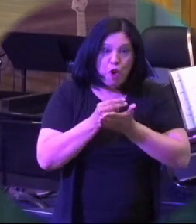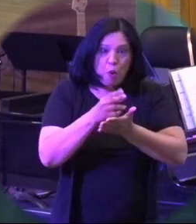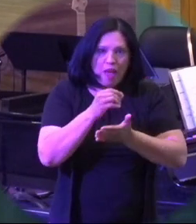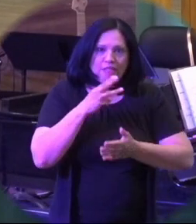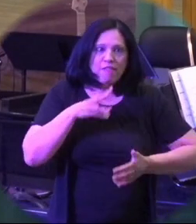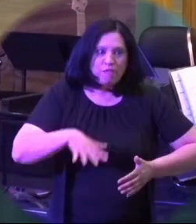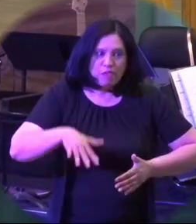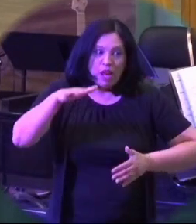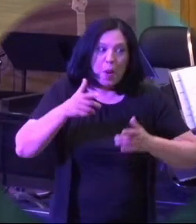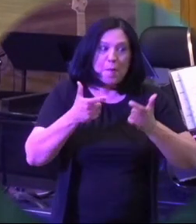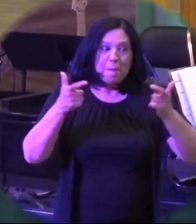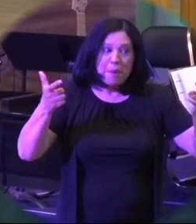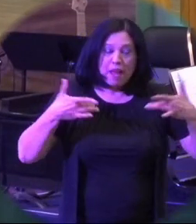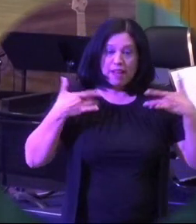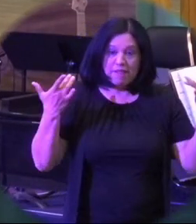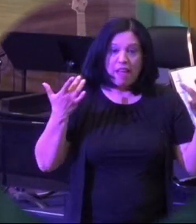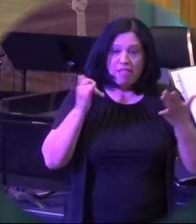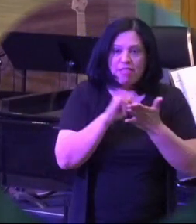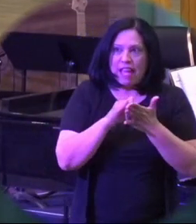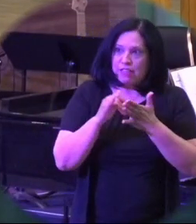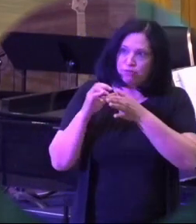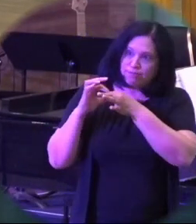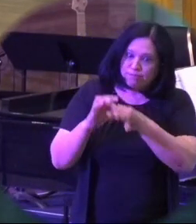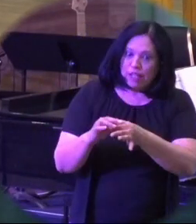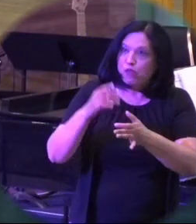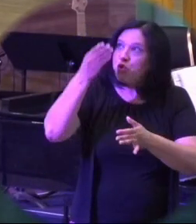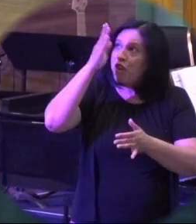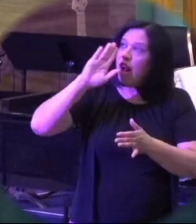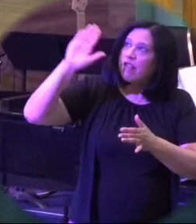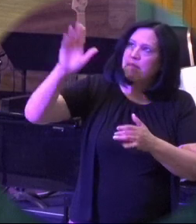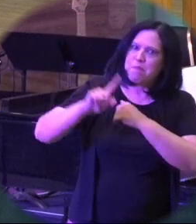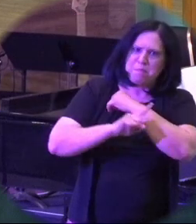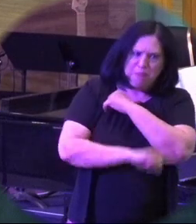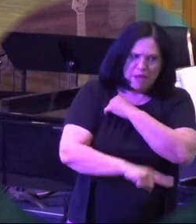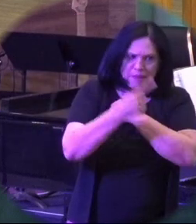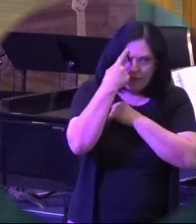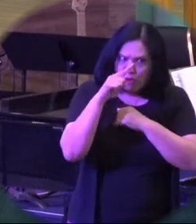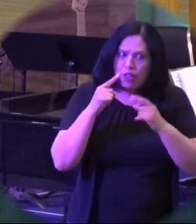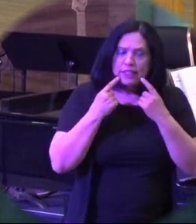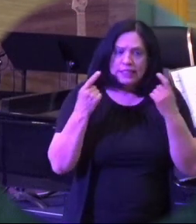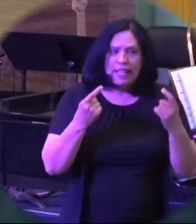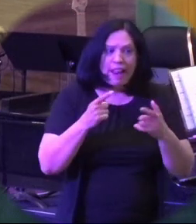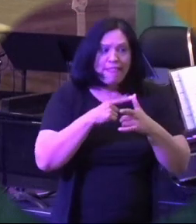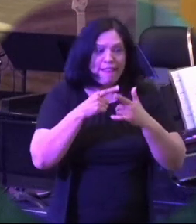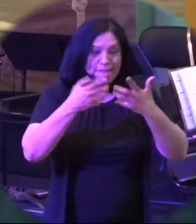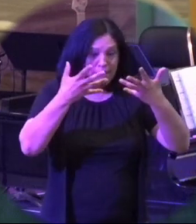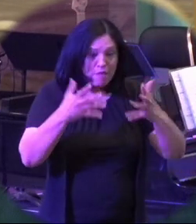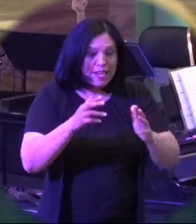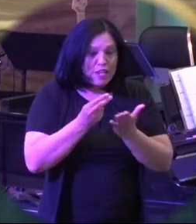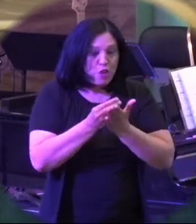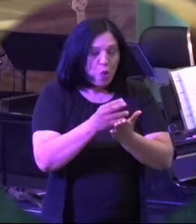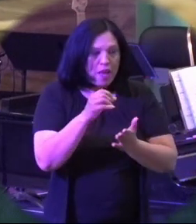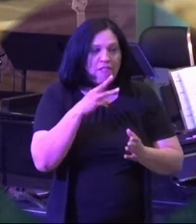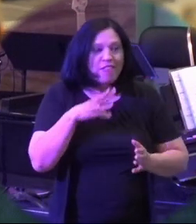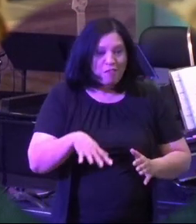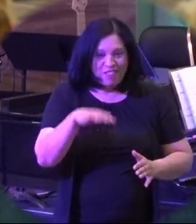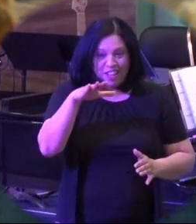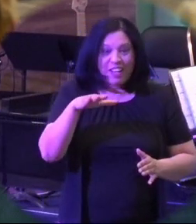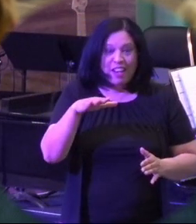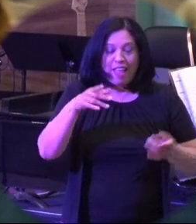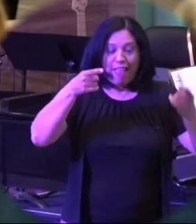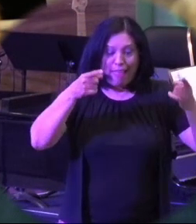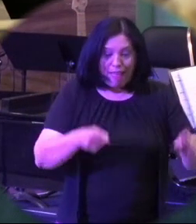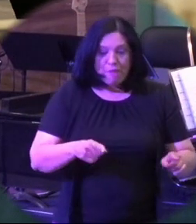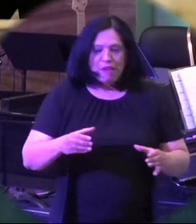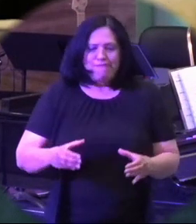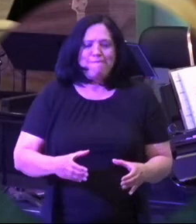big episode that has to do with God's punishment of sin. And then after Noah and the flood, we get to our event, the Tower of